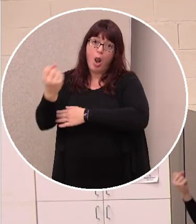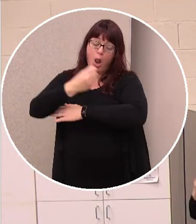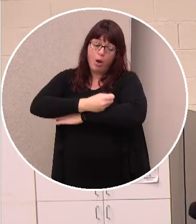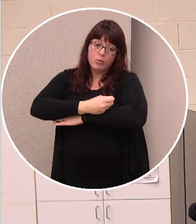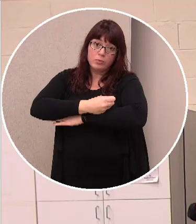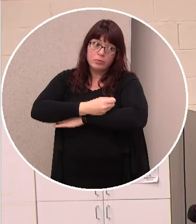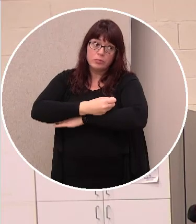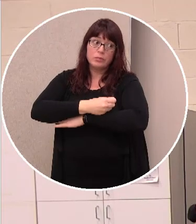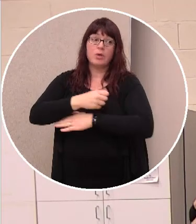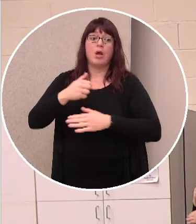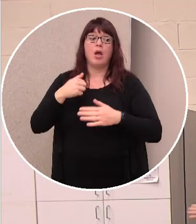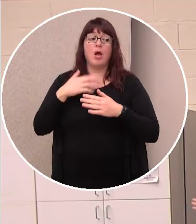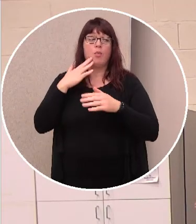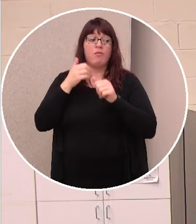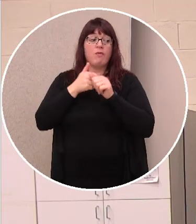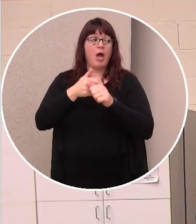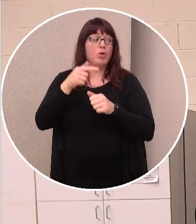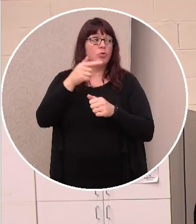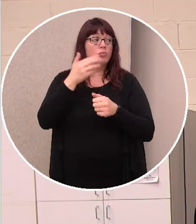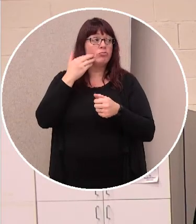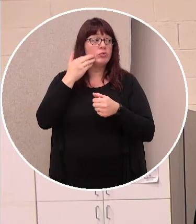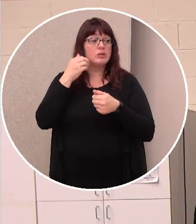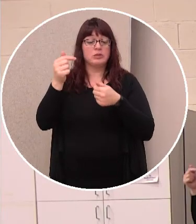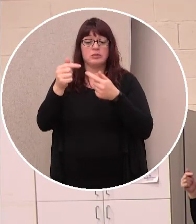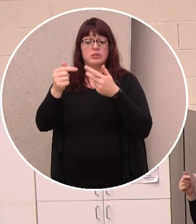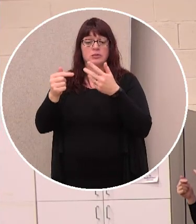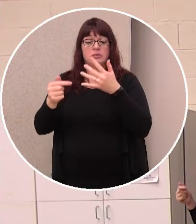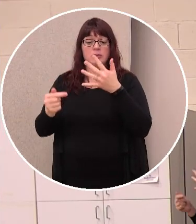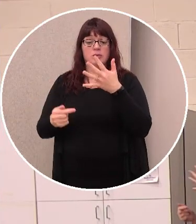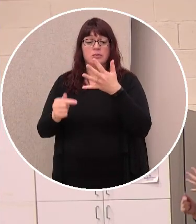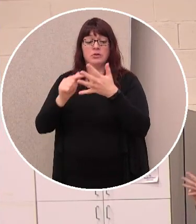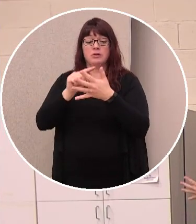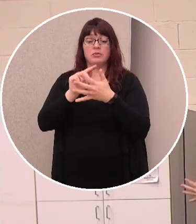And I'll do them in the order that they appeared on the screen.